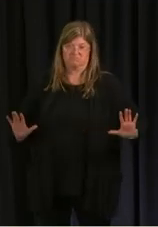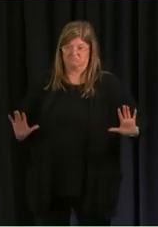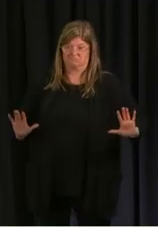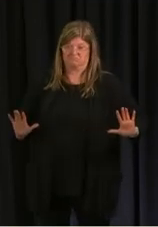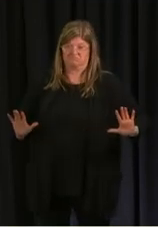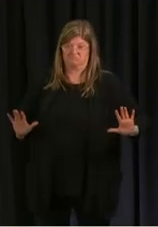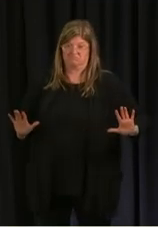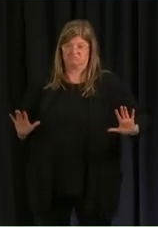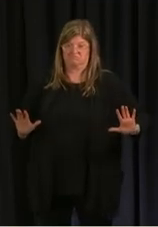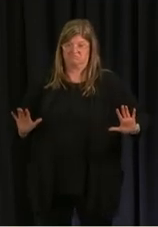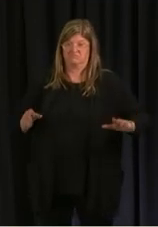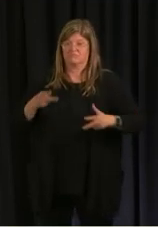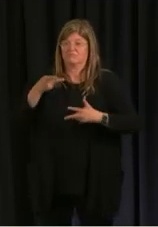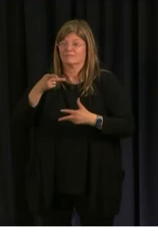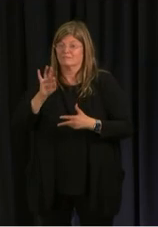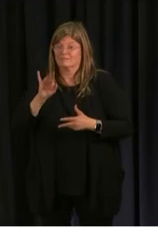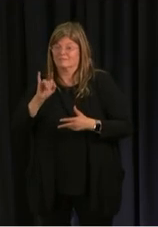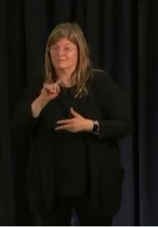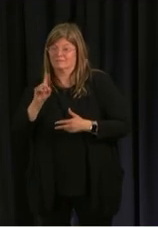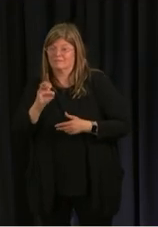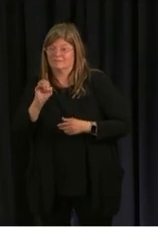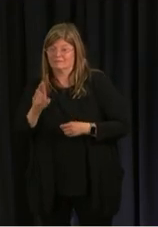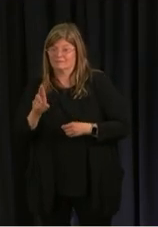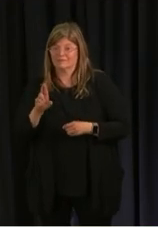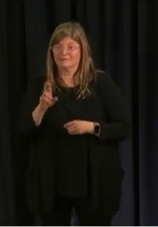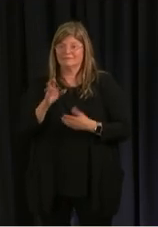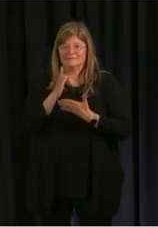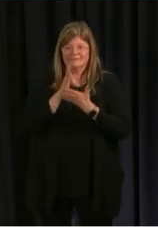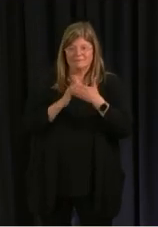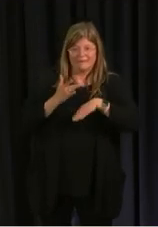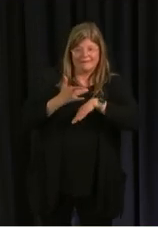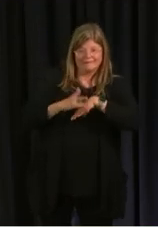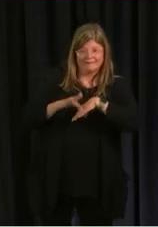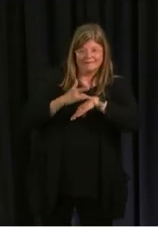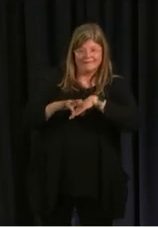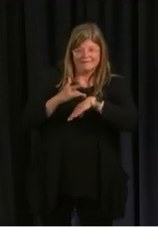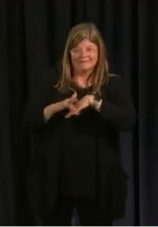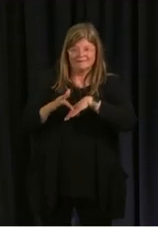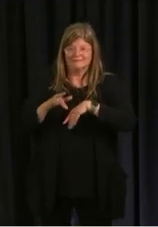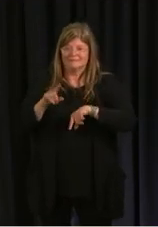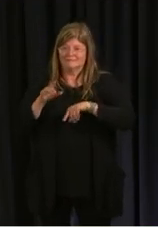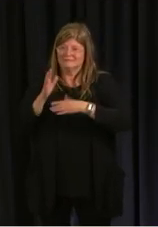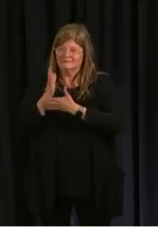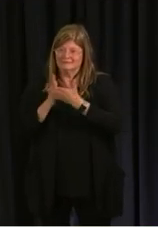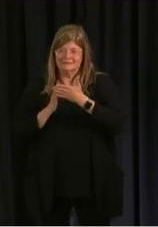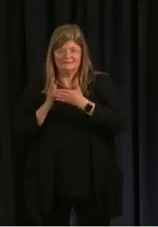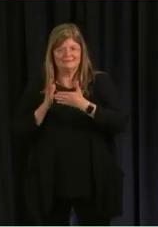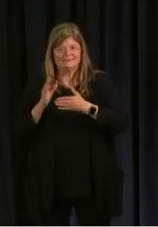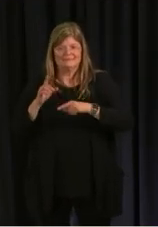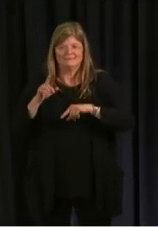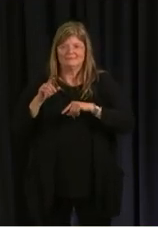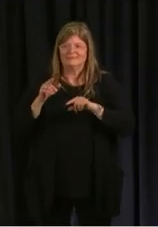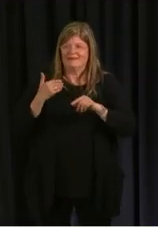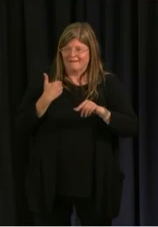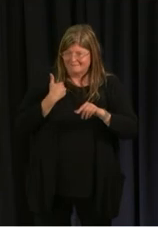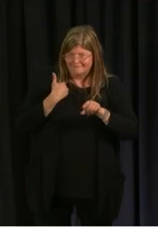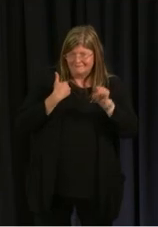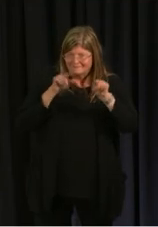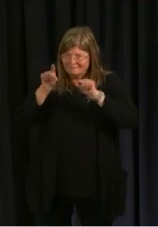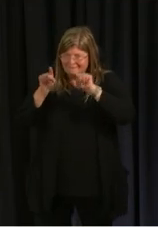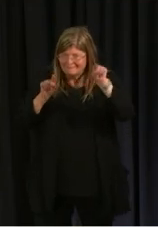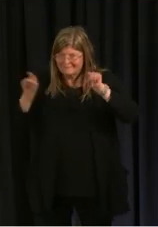Pfizer vaccine, which is available in some places in our portal, the hospitals mainly have it, and so does